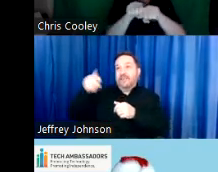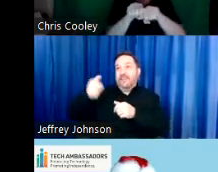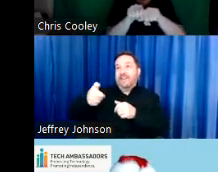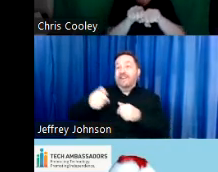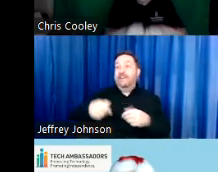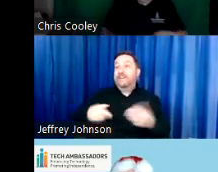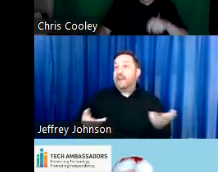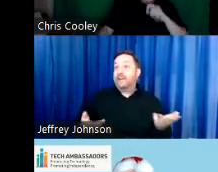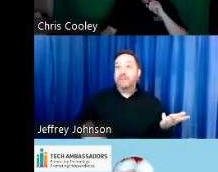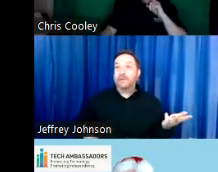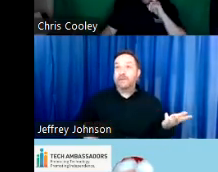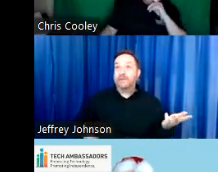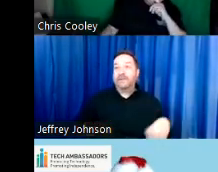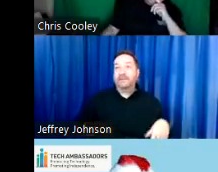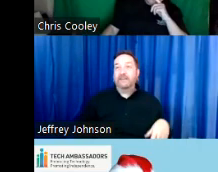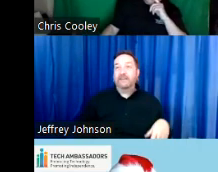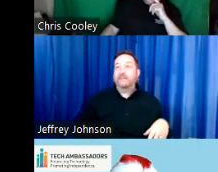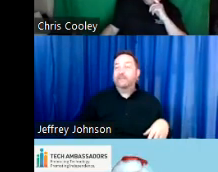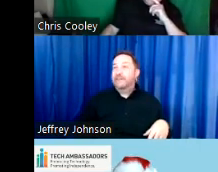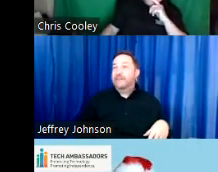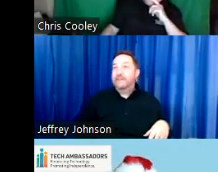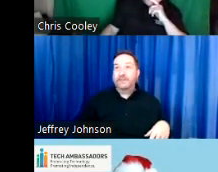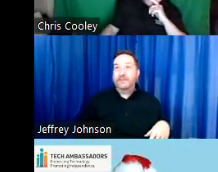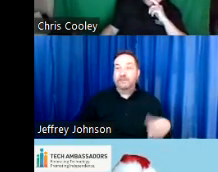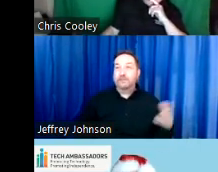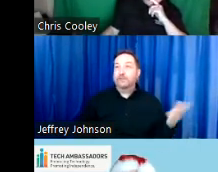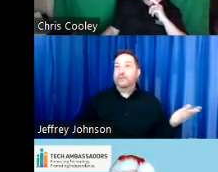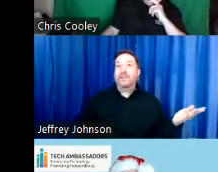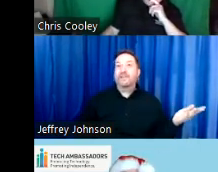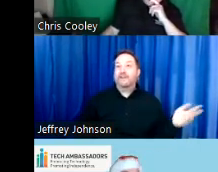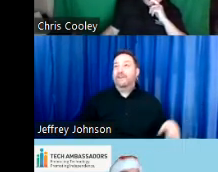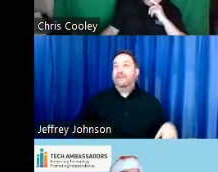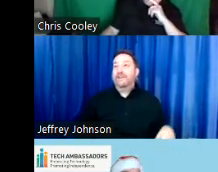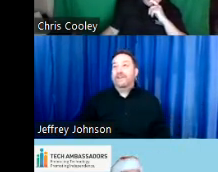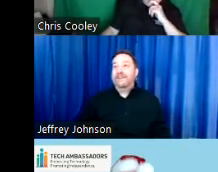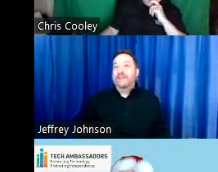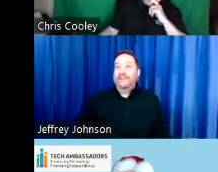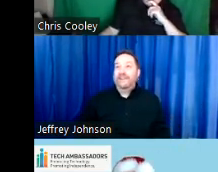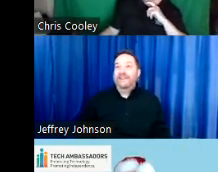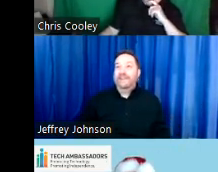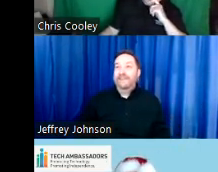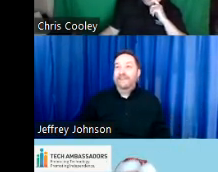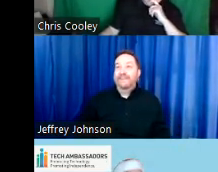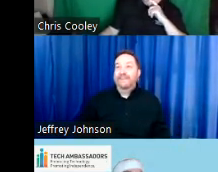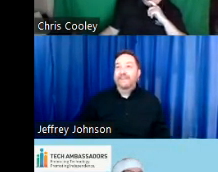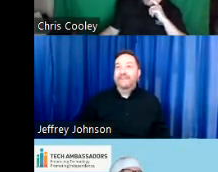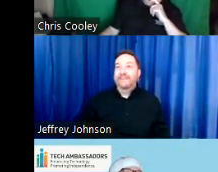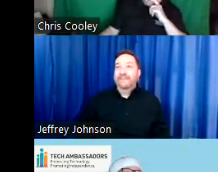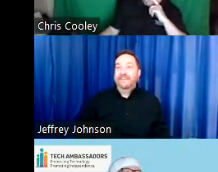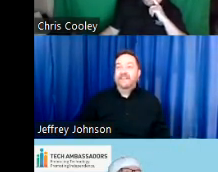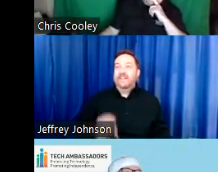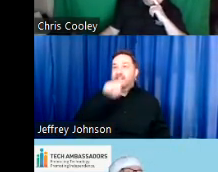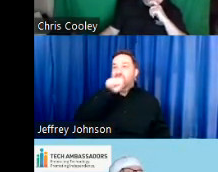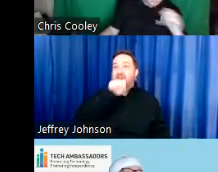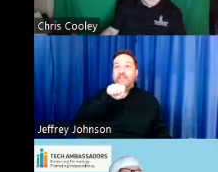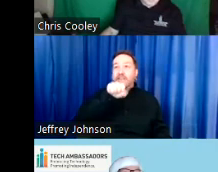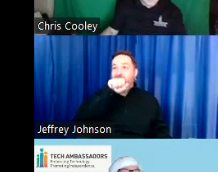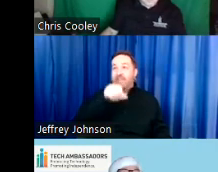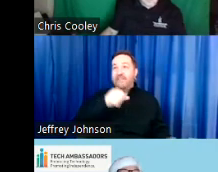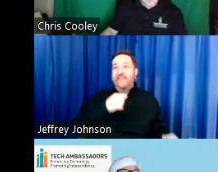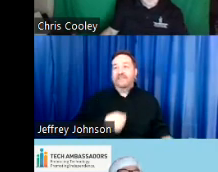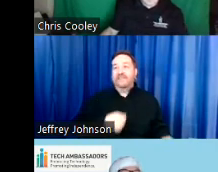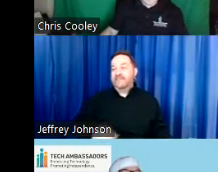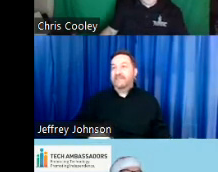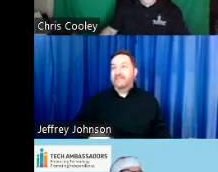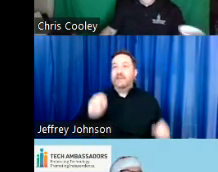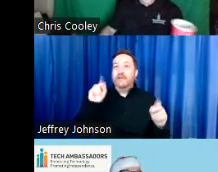lose. Yeah, you could put your shoes, whatever. Love it. All